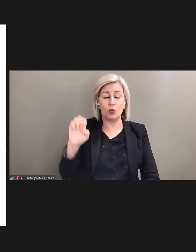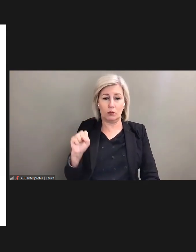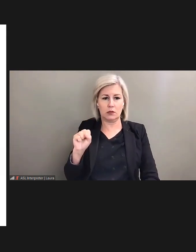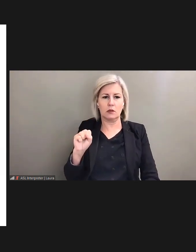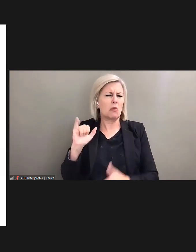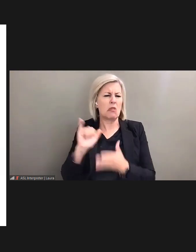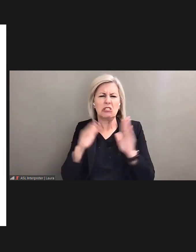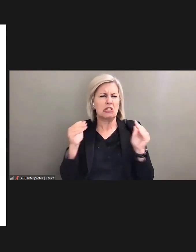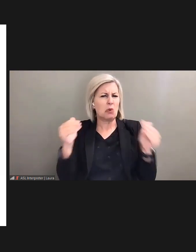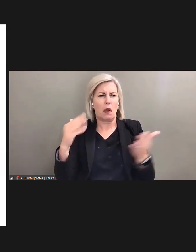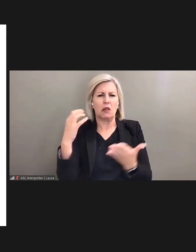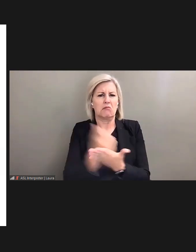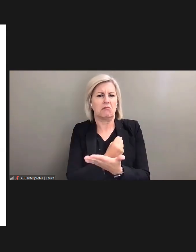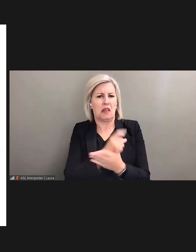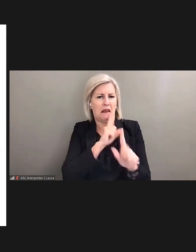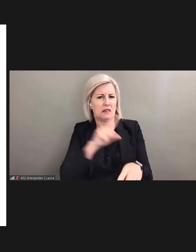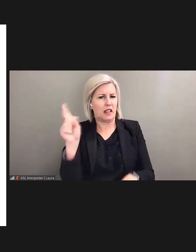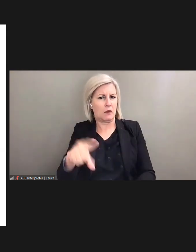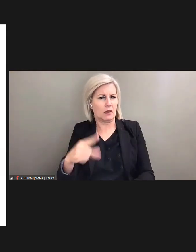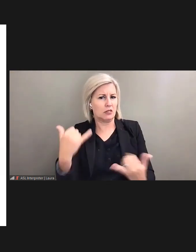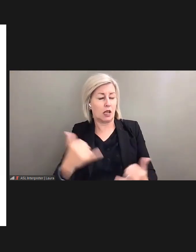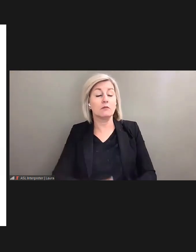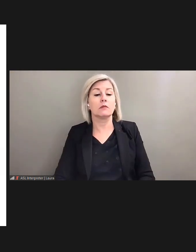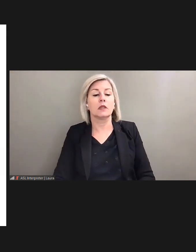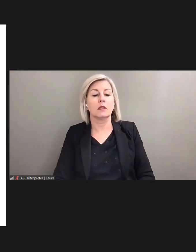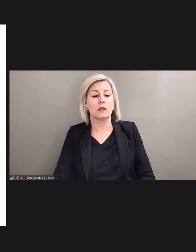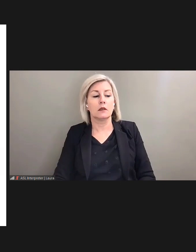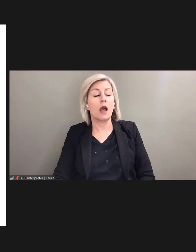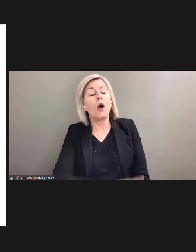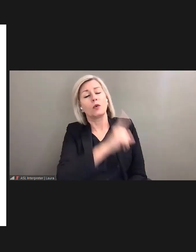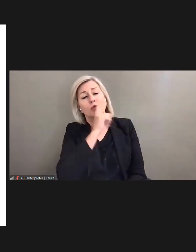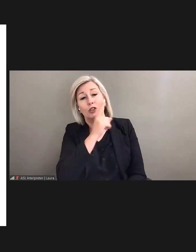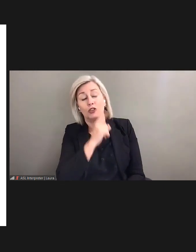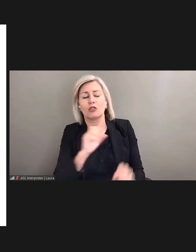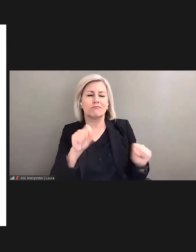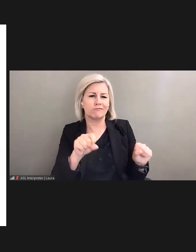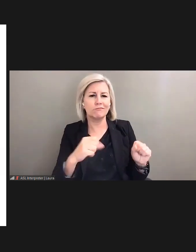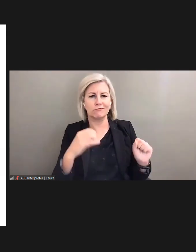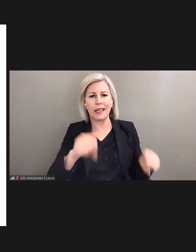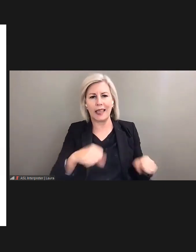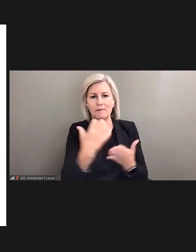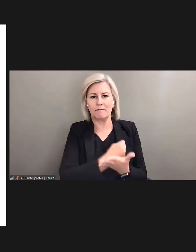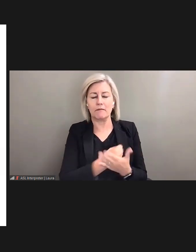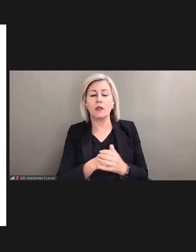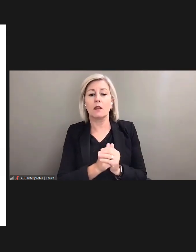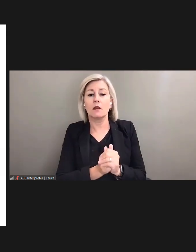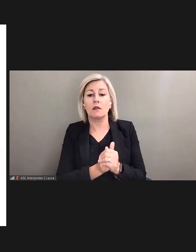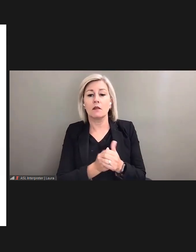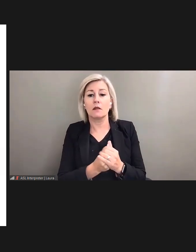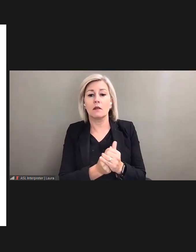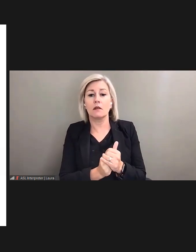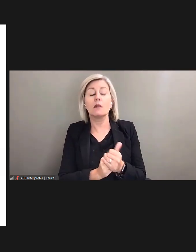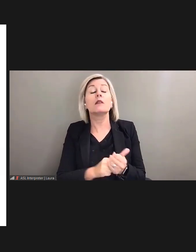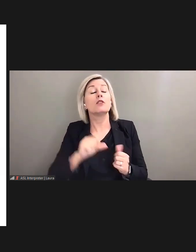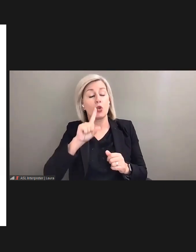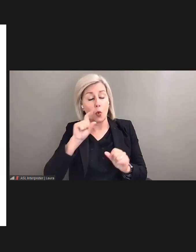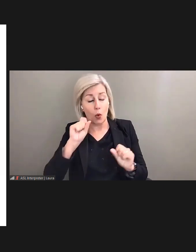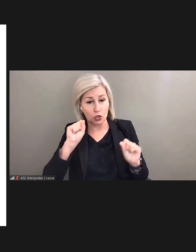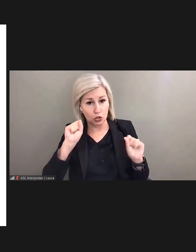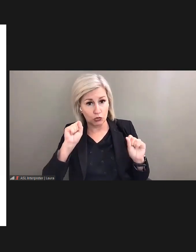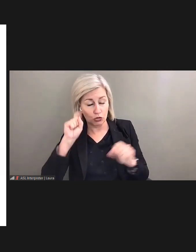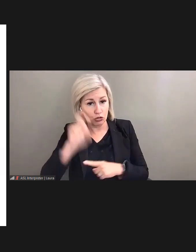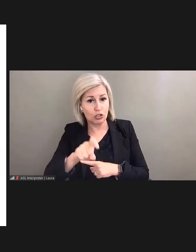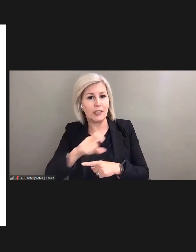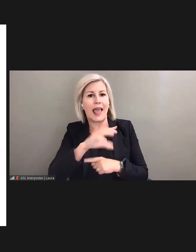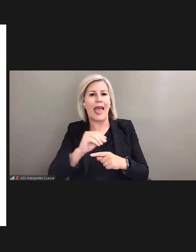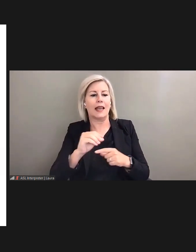that question right now. Oh, yes. Yeah, let's. So yes, you absolutely can and should screen